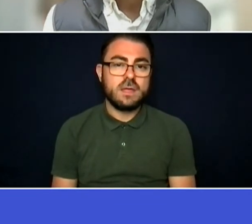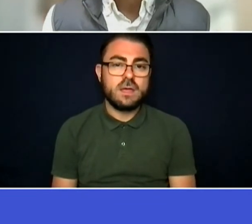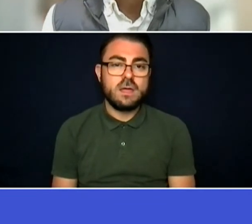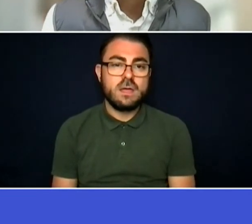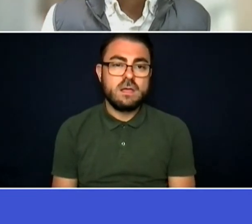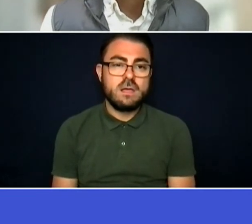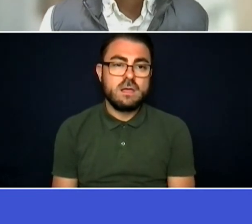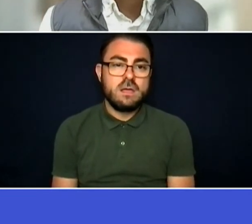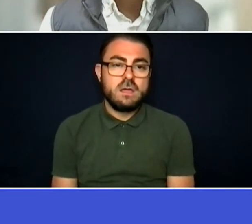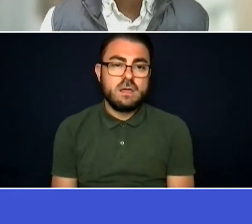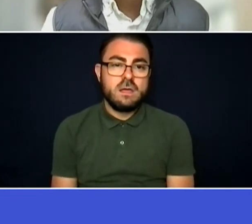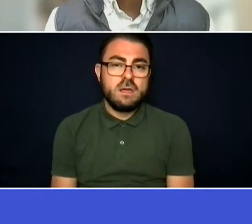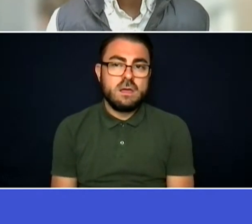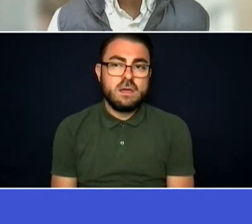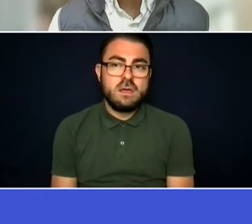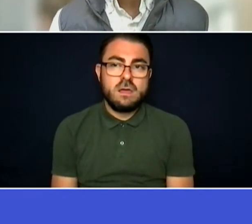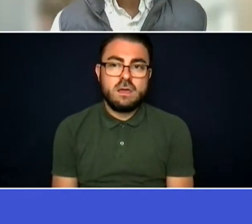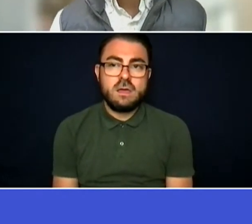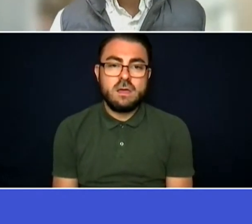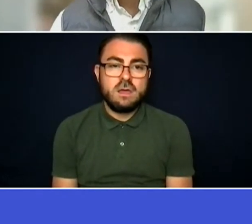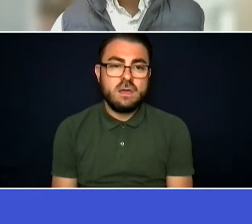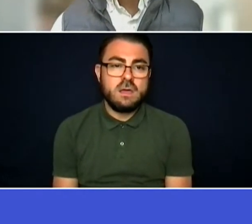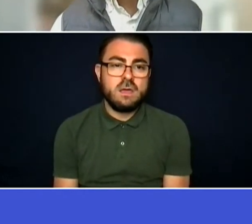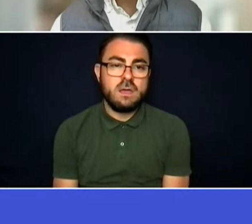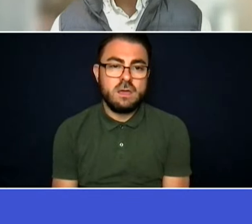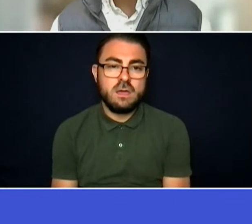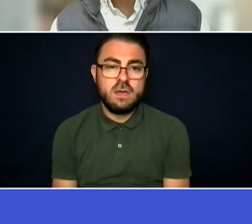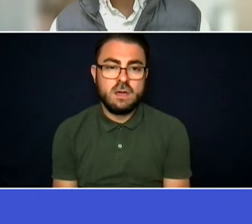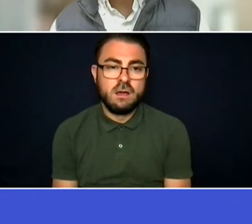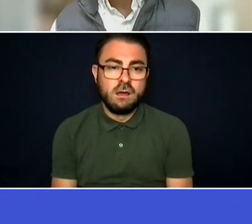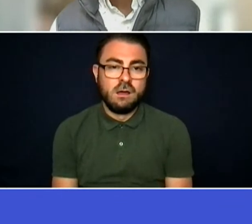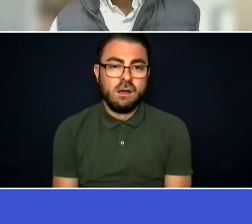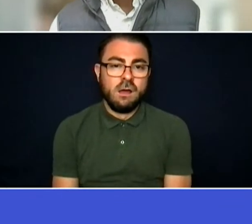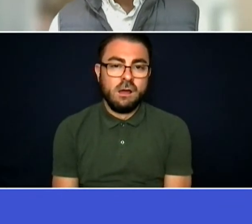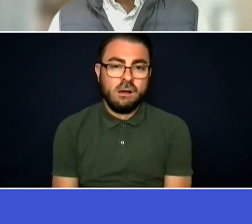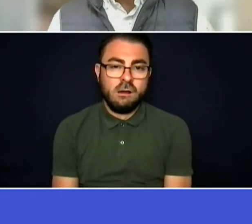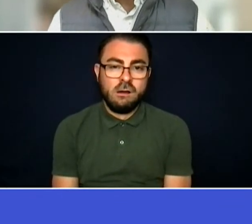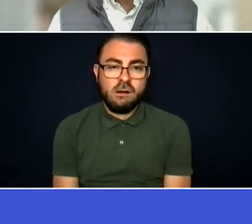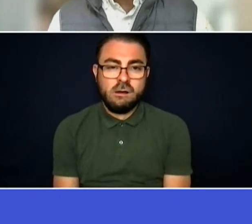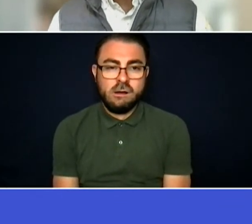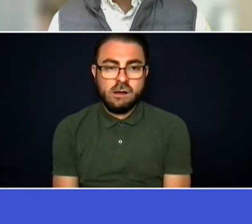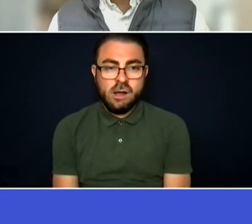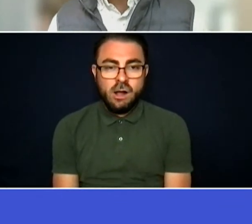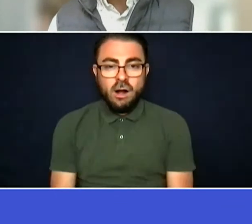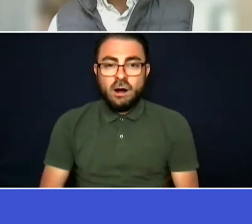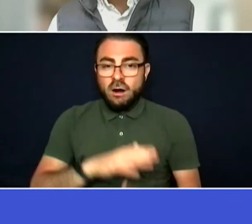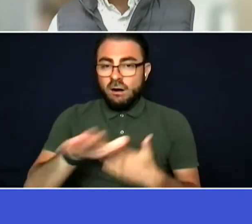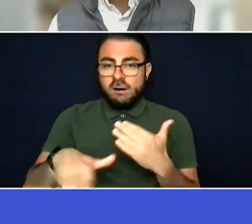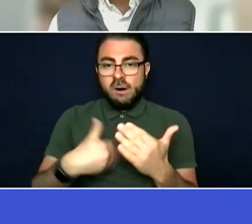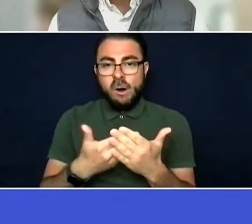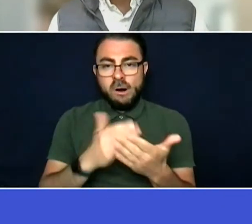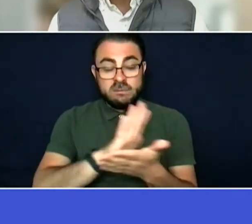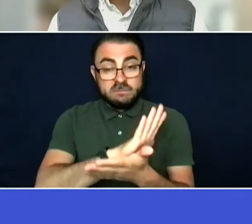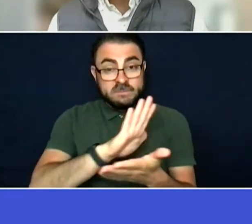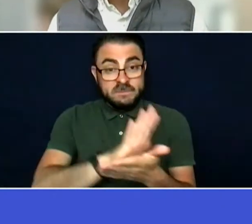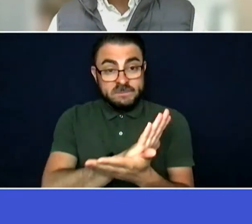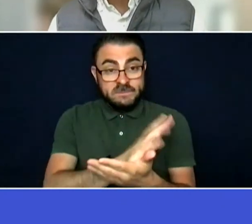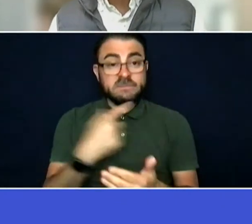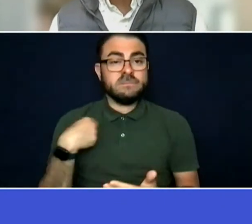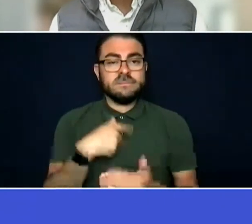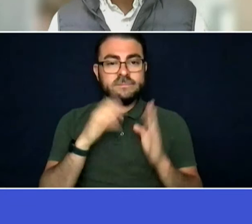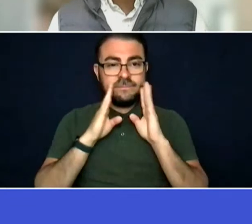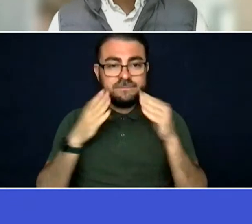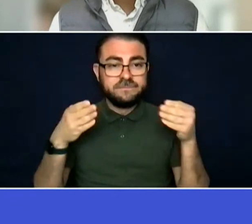All right. At a high level, across the entire document, We really focused on increasing the